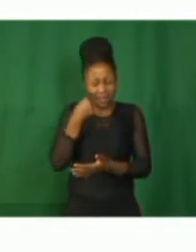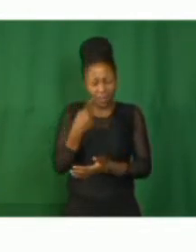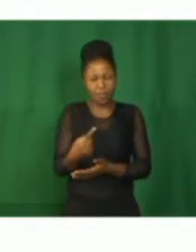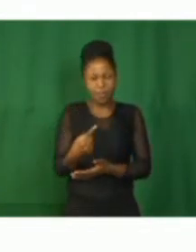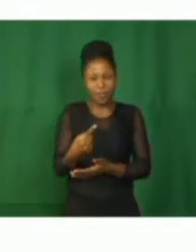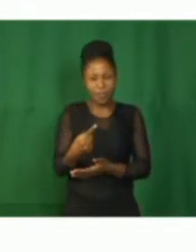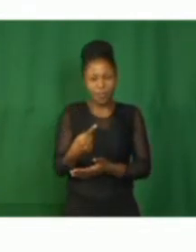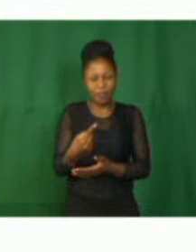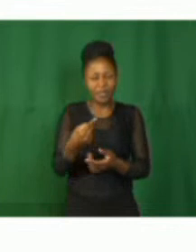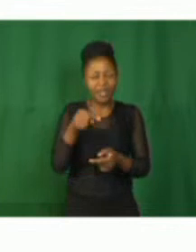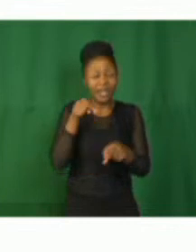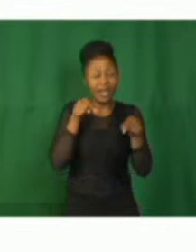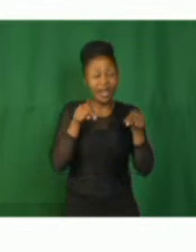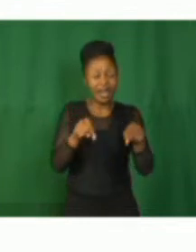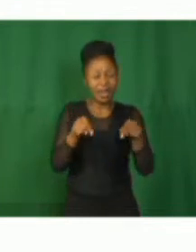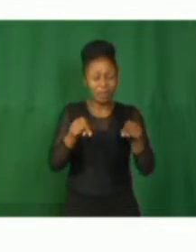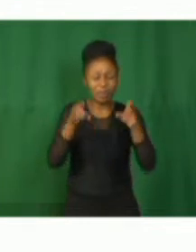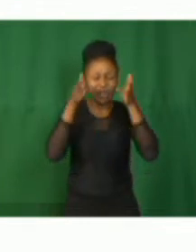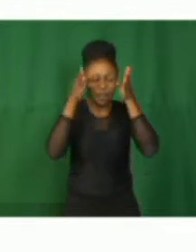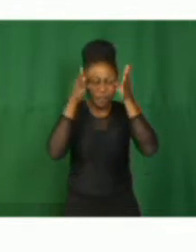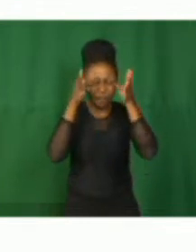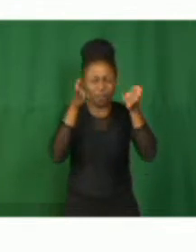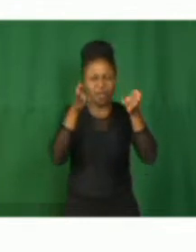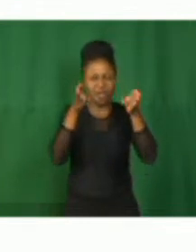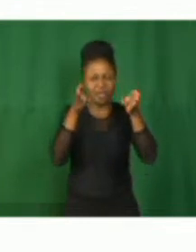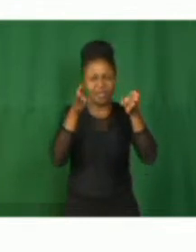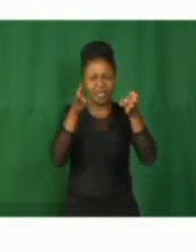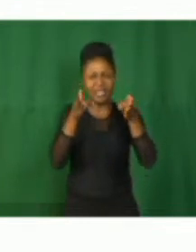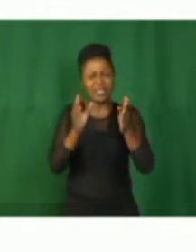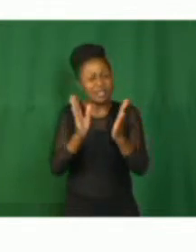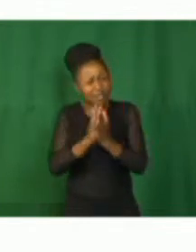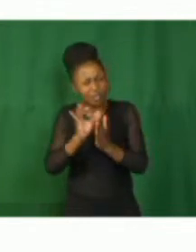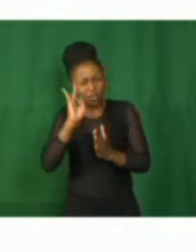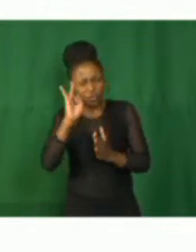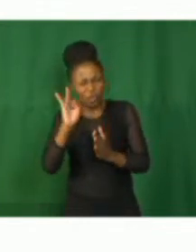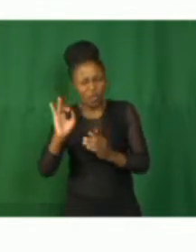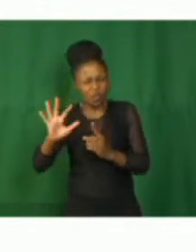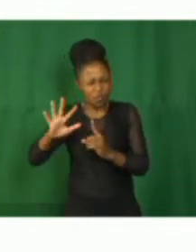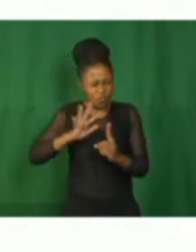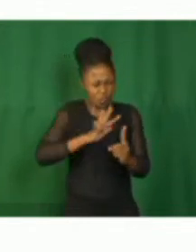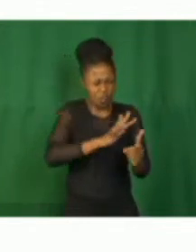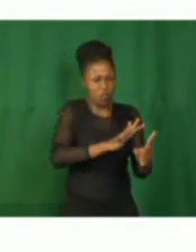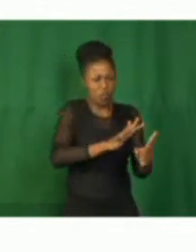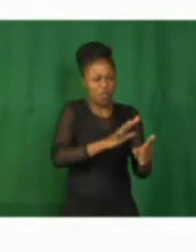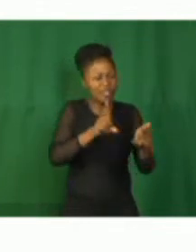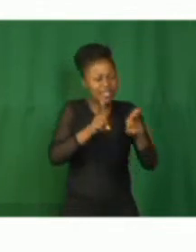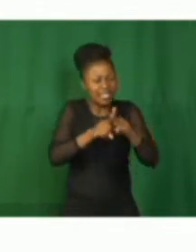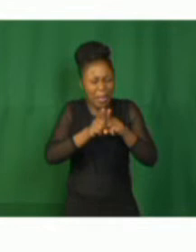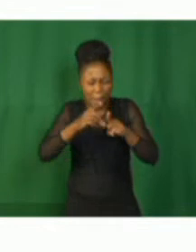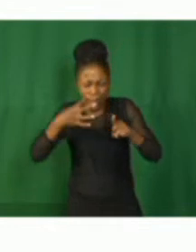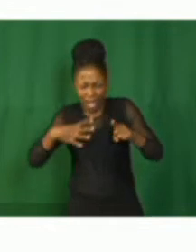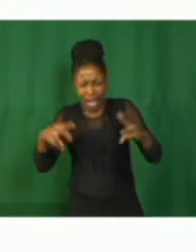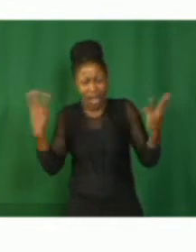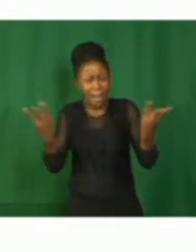focuses on what? On the apostles now and the other believers in the upper room, waiting for what? For the